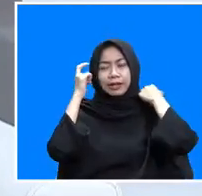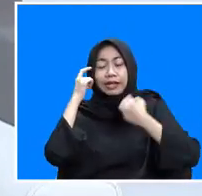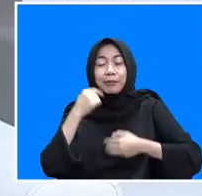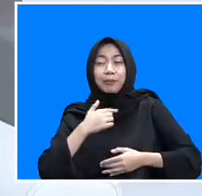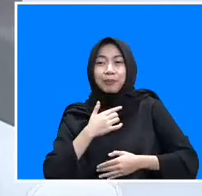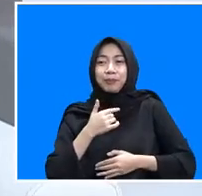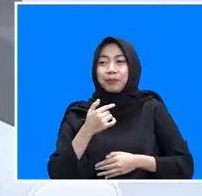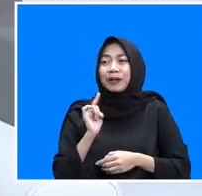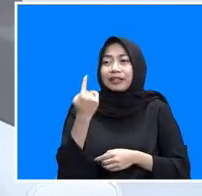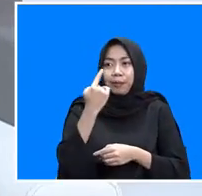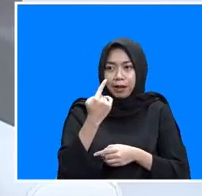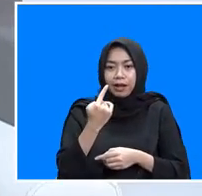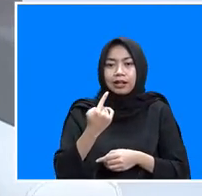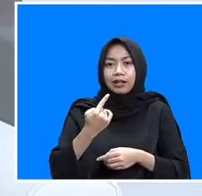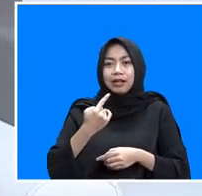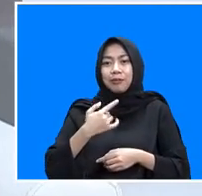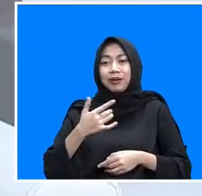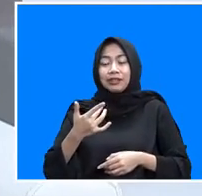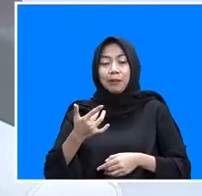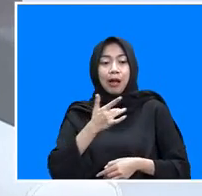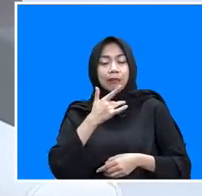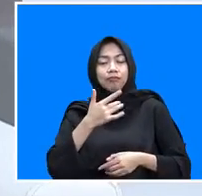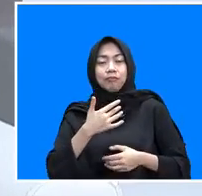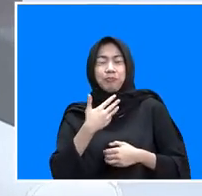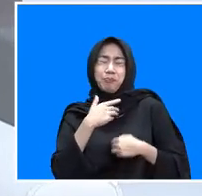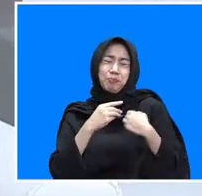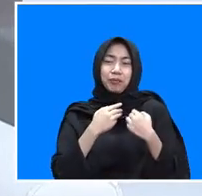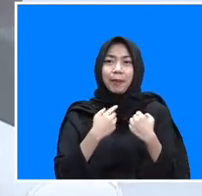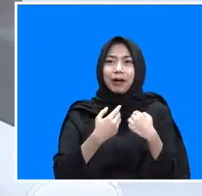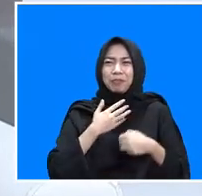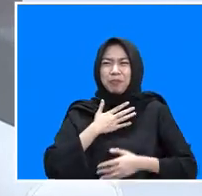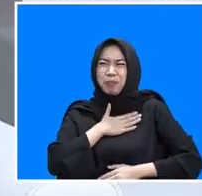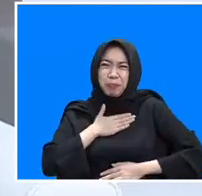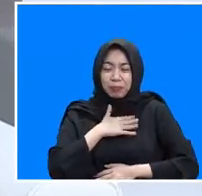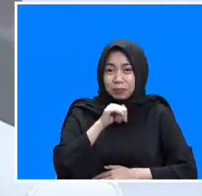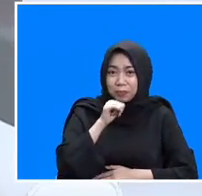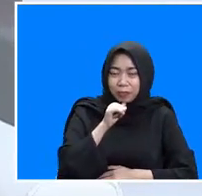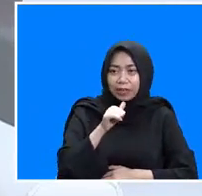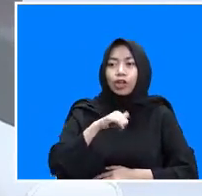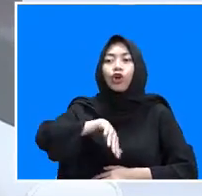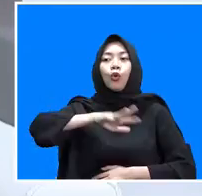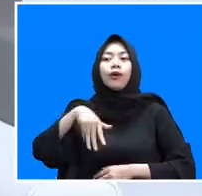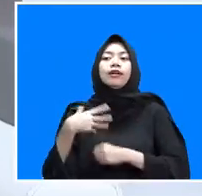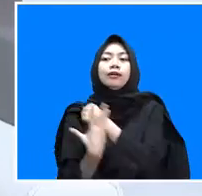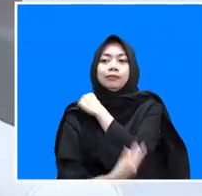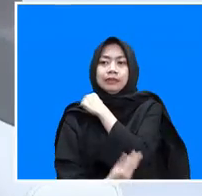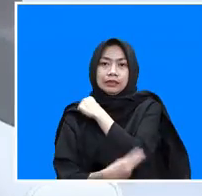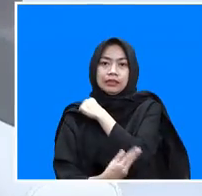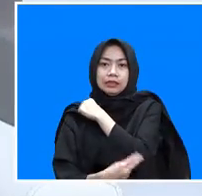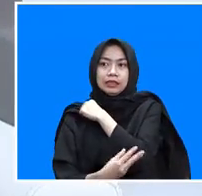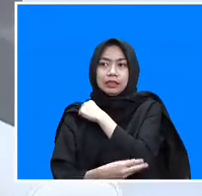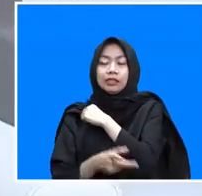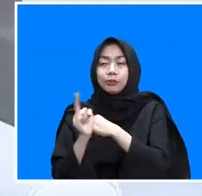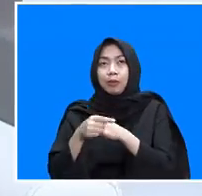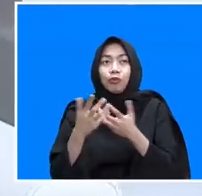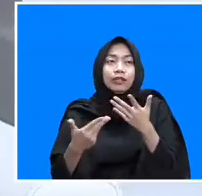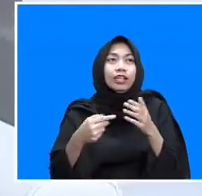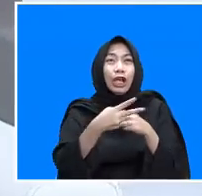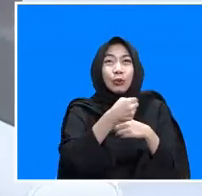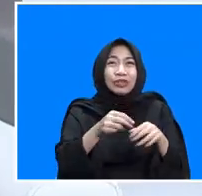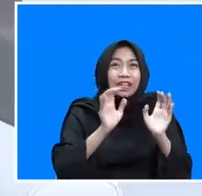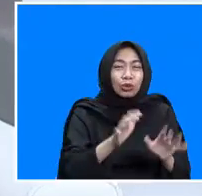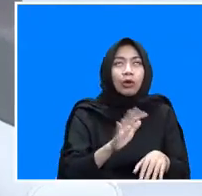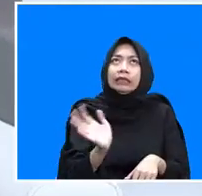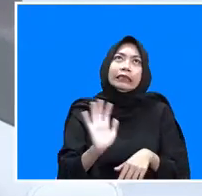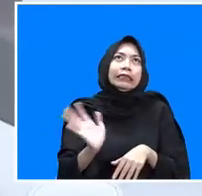the inequities in learning globally, and also I think, you know, and you're the expert on Indonesia, but certainly,